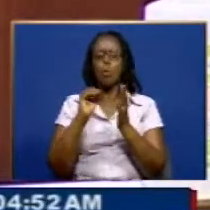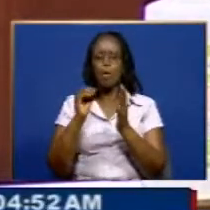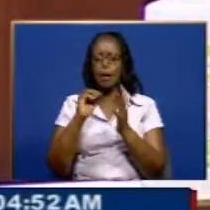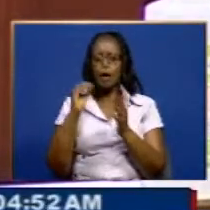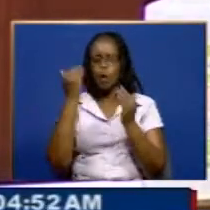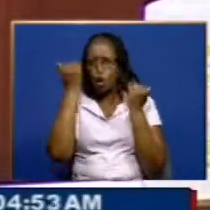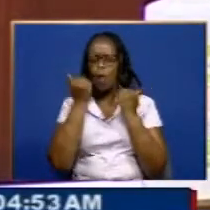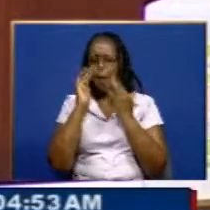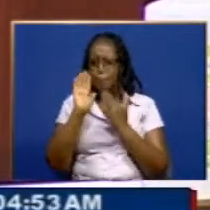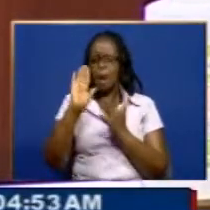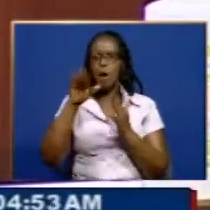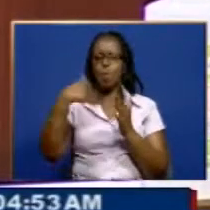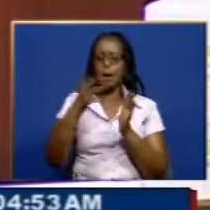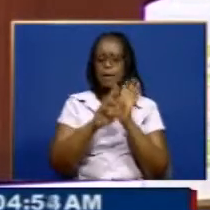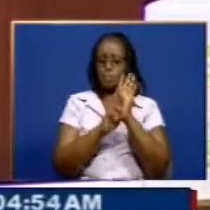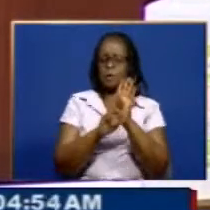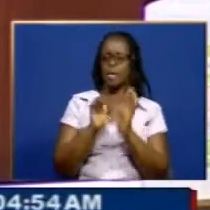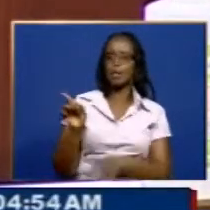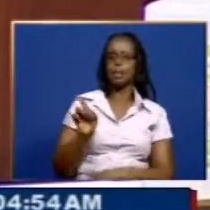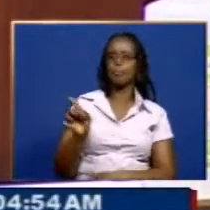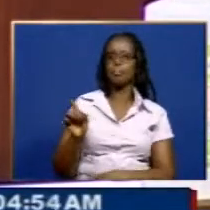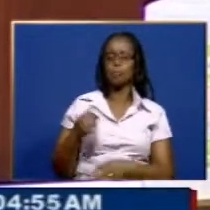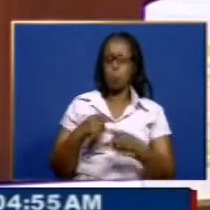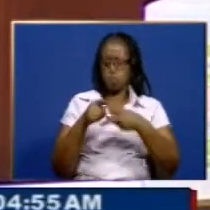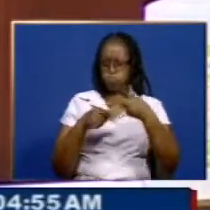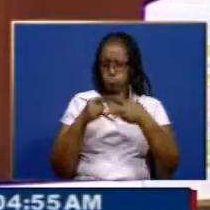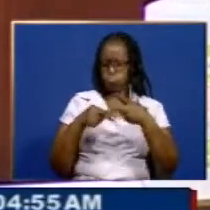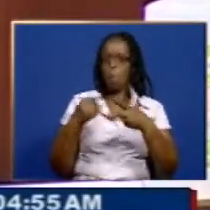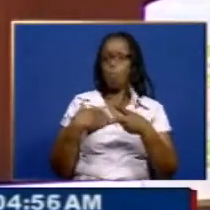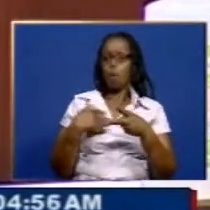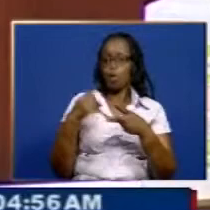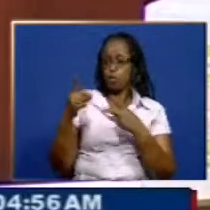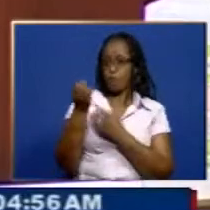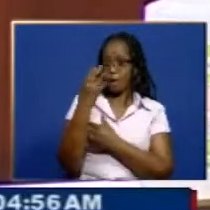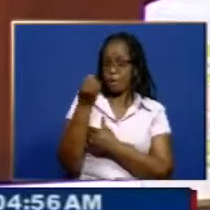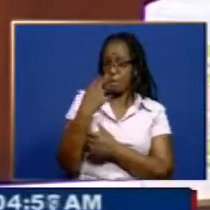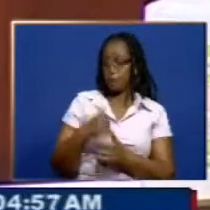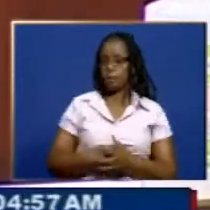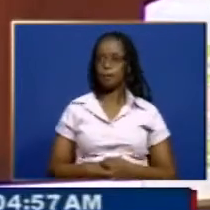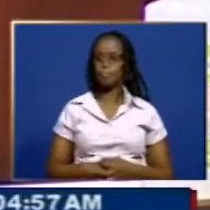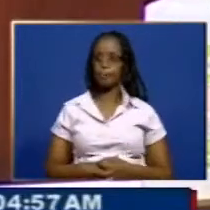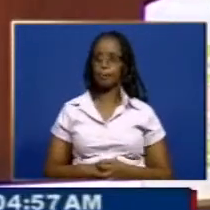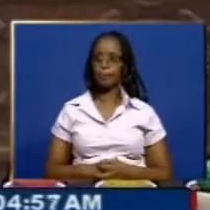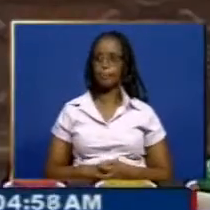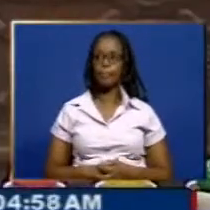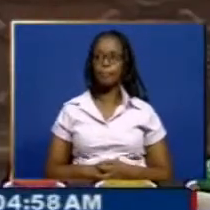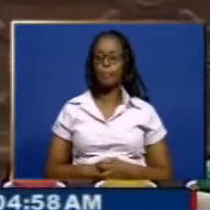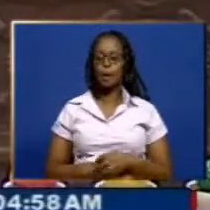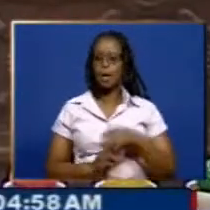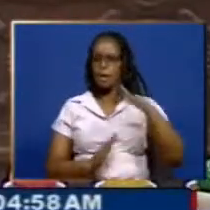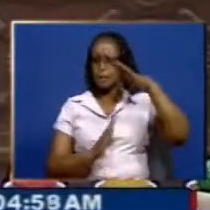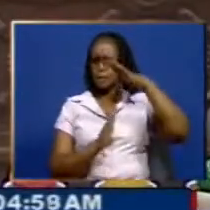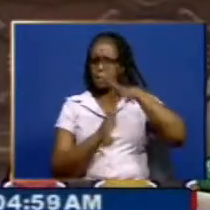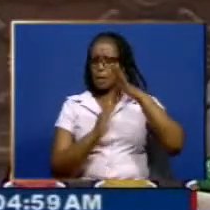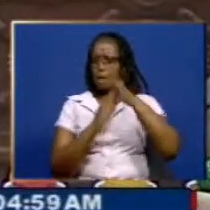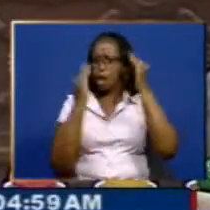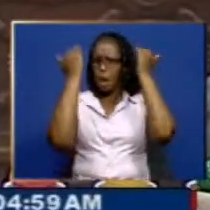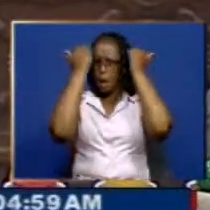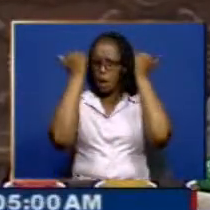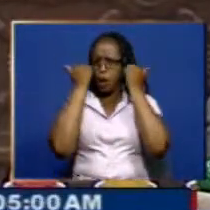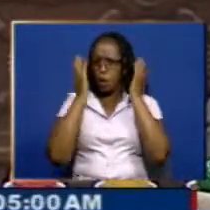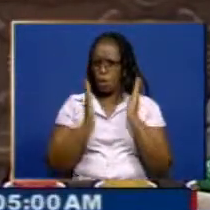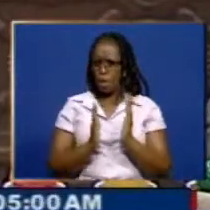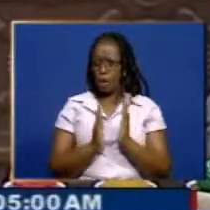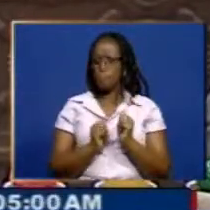That's two. Those are the 2 issues, Mr. Chairman. Okay, Senior Counsel, on number 1, do you have